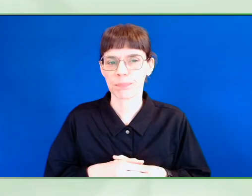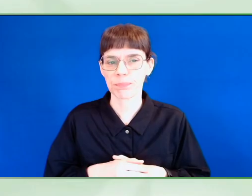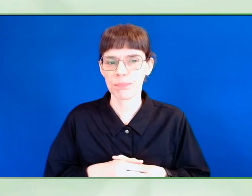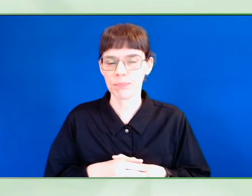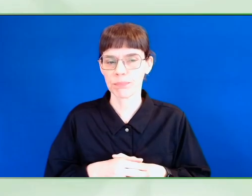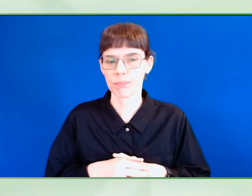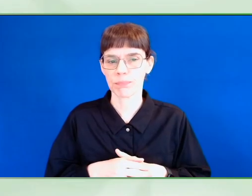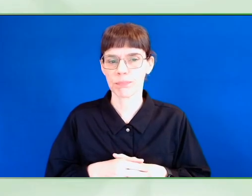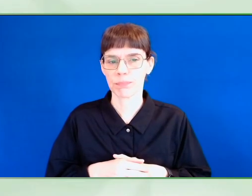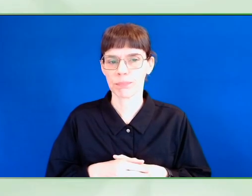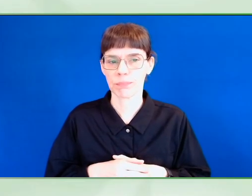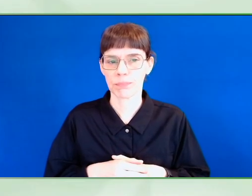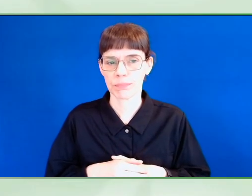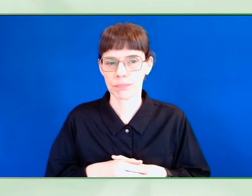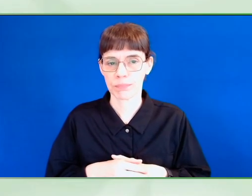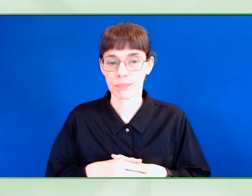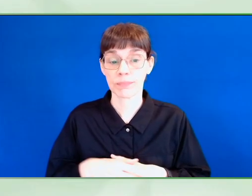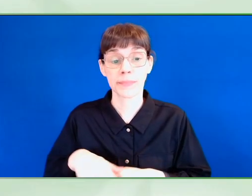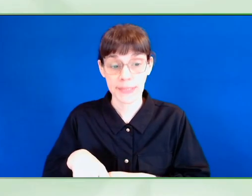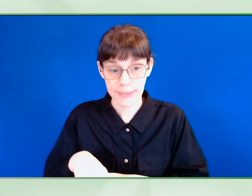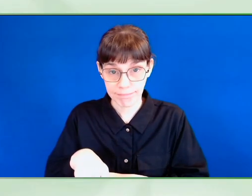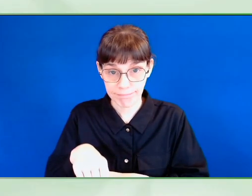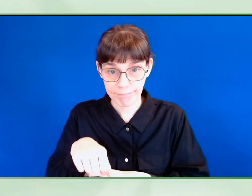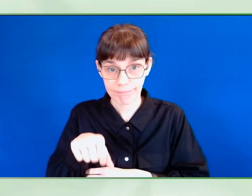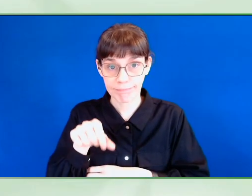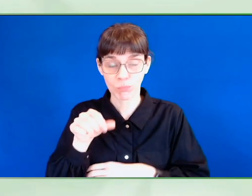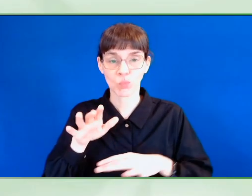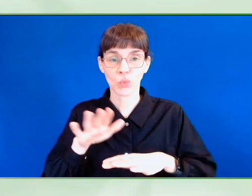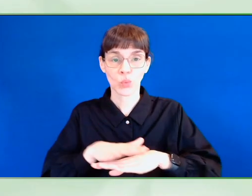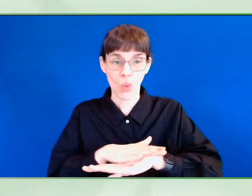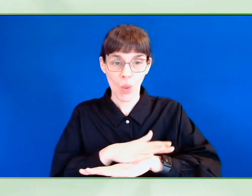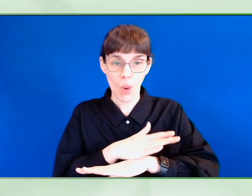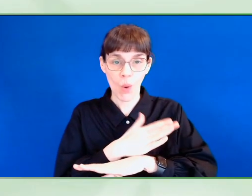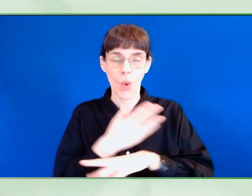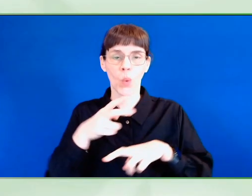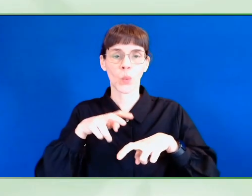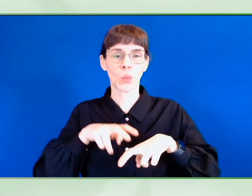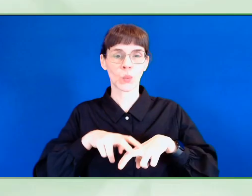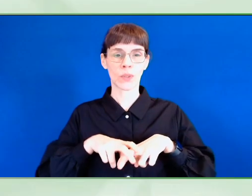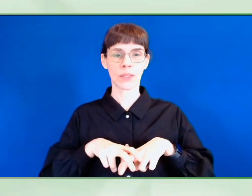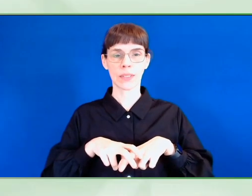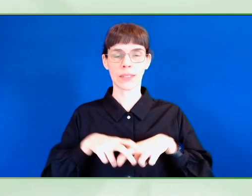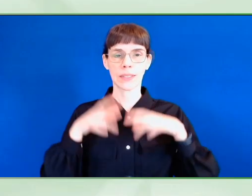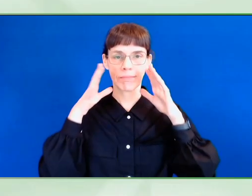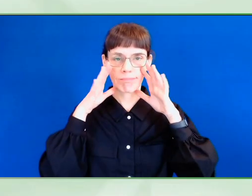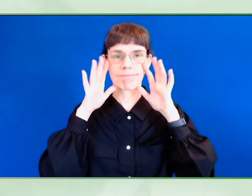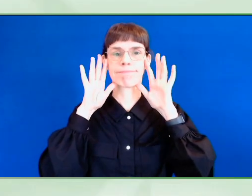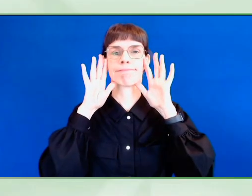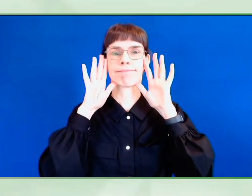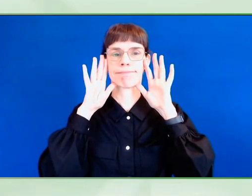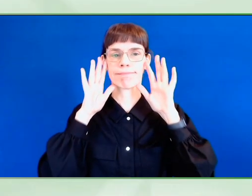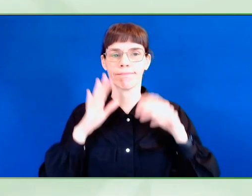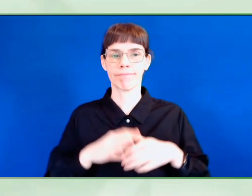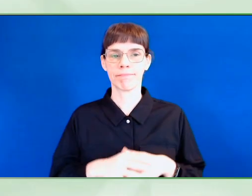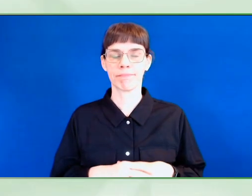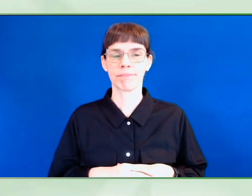Coming all the way back up nice and slow into a seated neutral position. Top of the head is going to reach towards the ceiling.